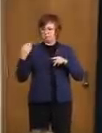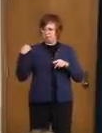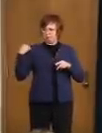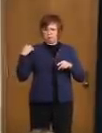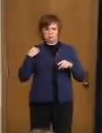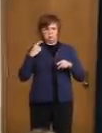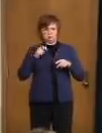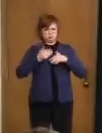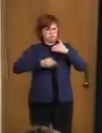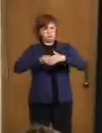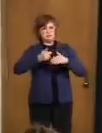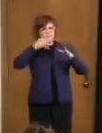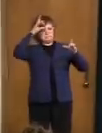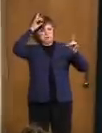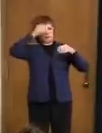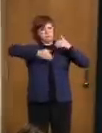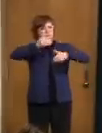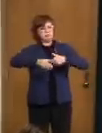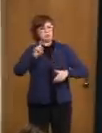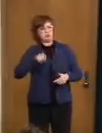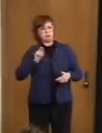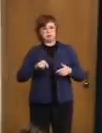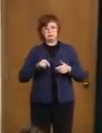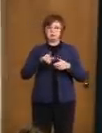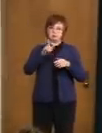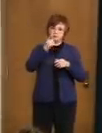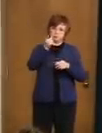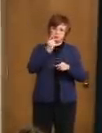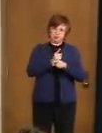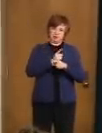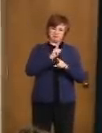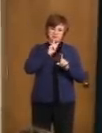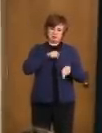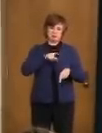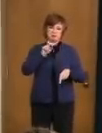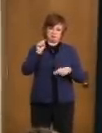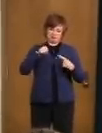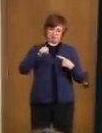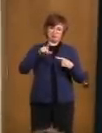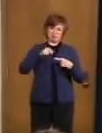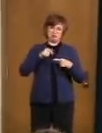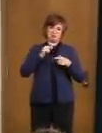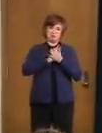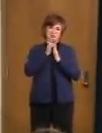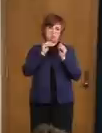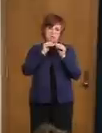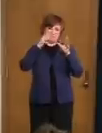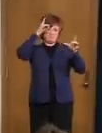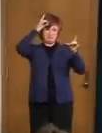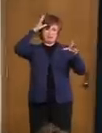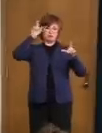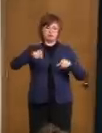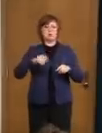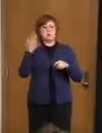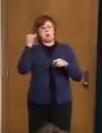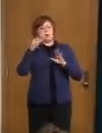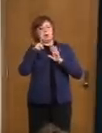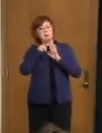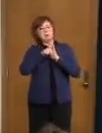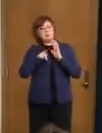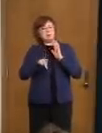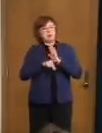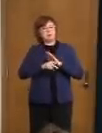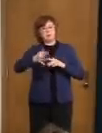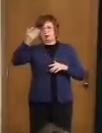The answer is yes, they should be going faster. We made some policy decisions in the early days of the vaccination program that resulted in our pace